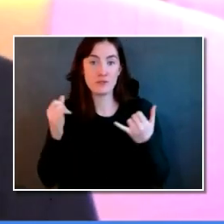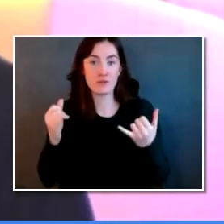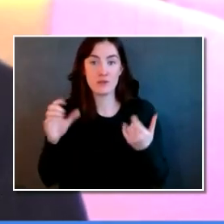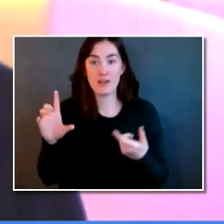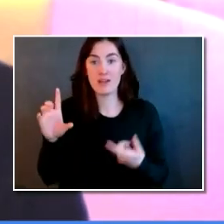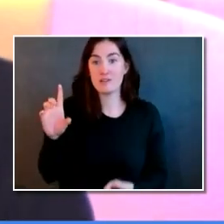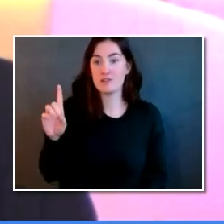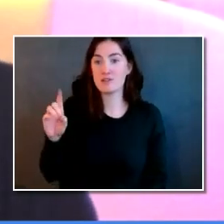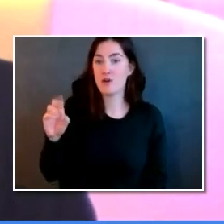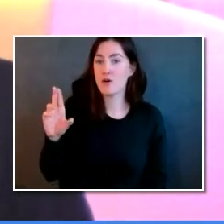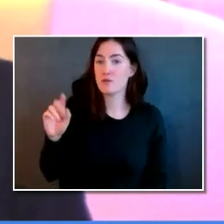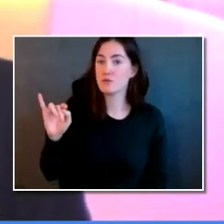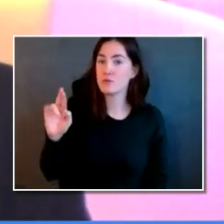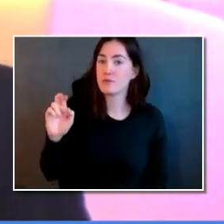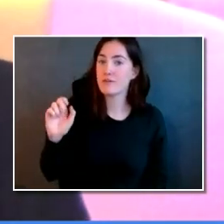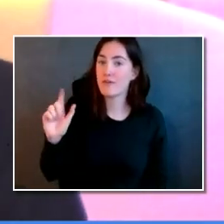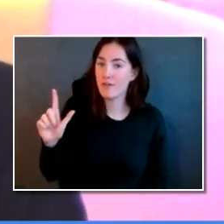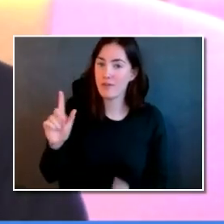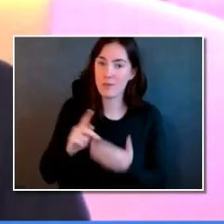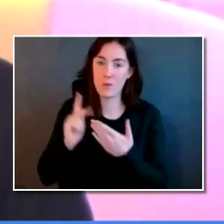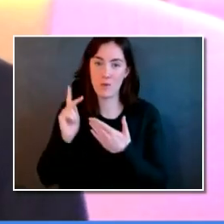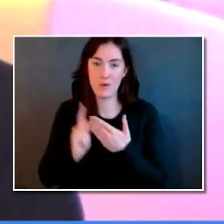programs.